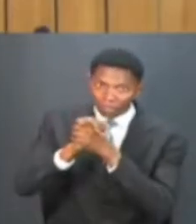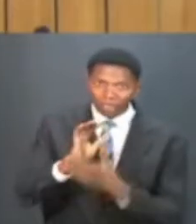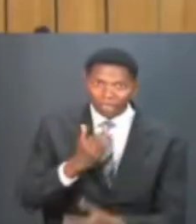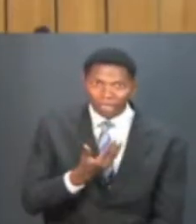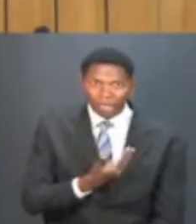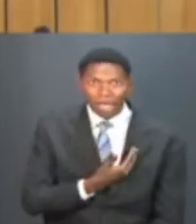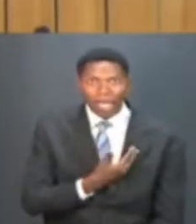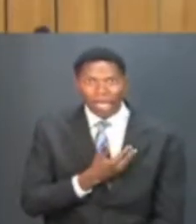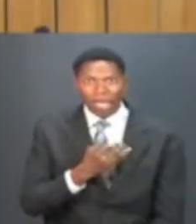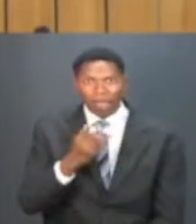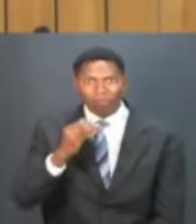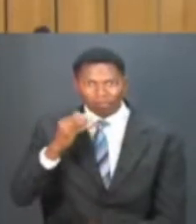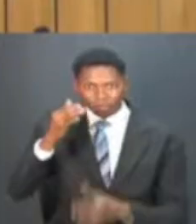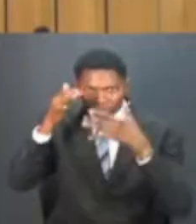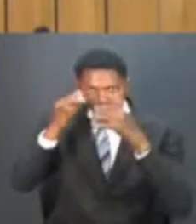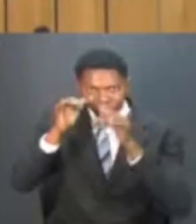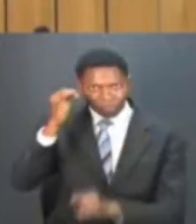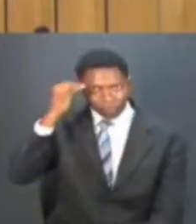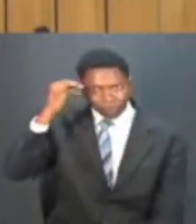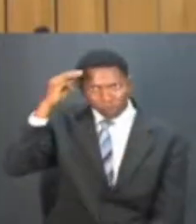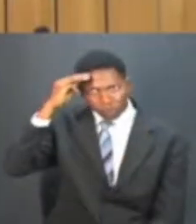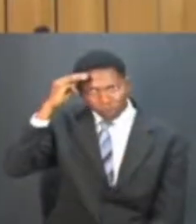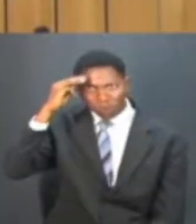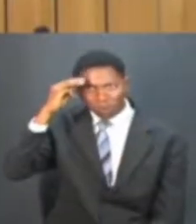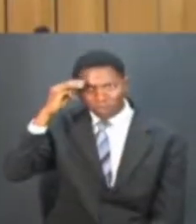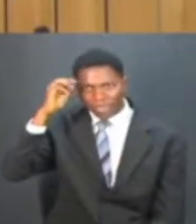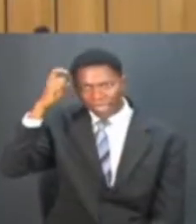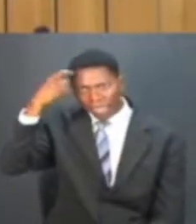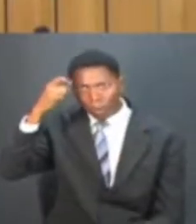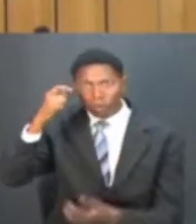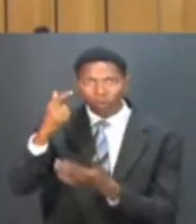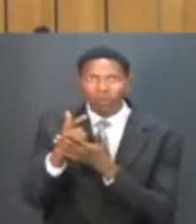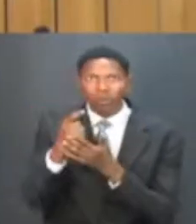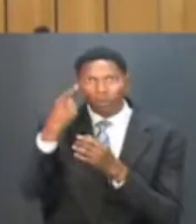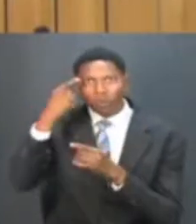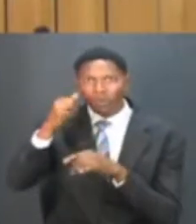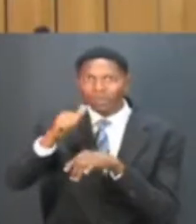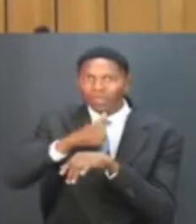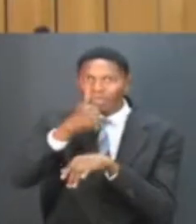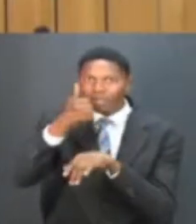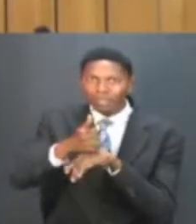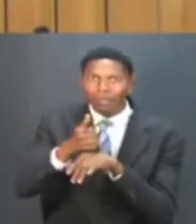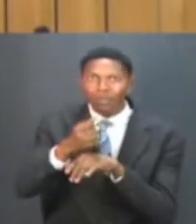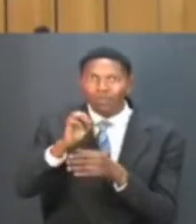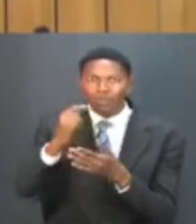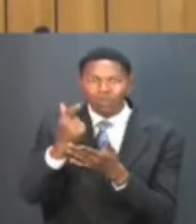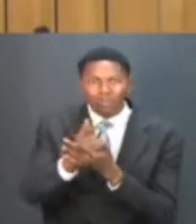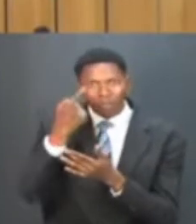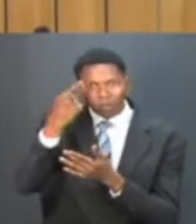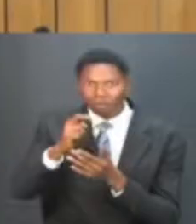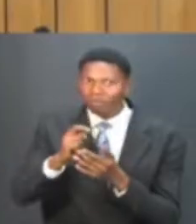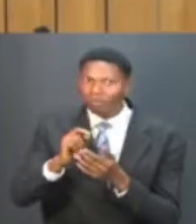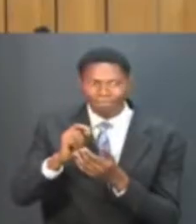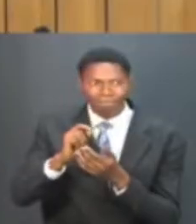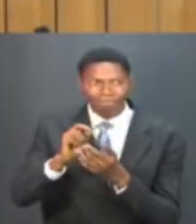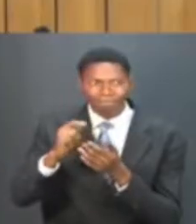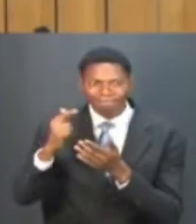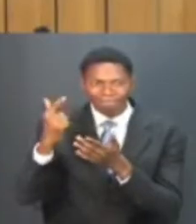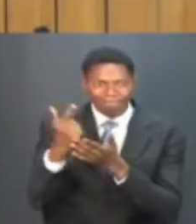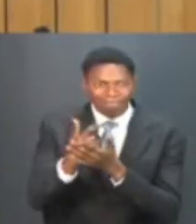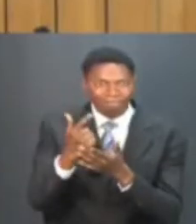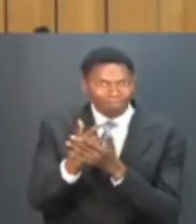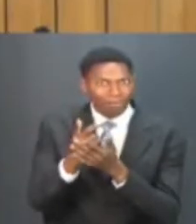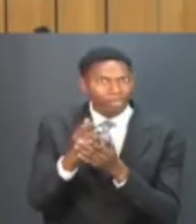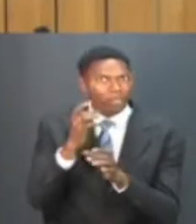John Dramani Mahama and the Government of Ghana for the establishment of the Ghana Medical Trust Fund, popularly known as the